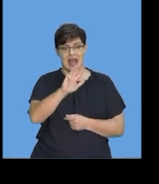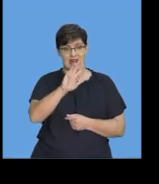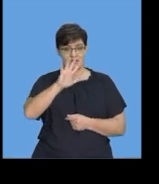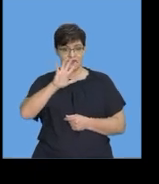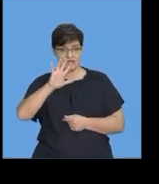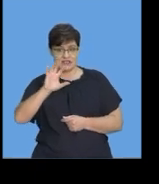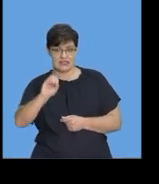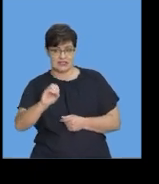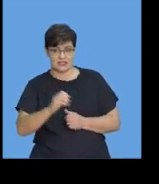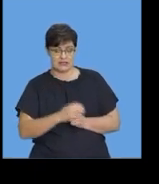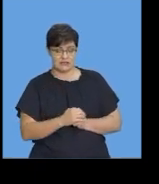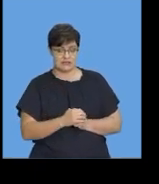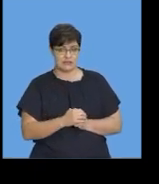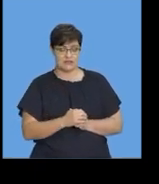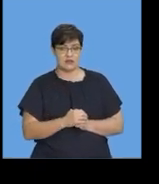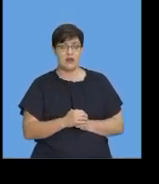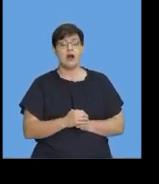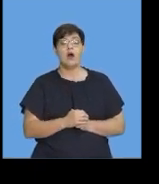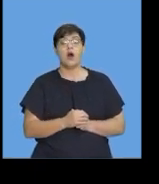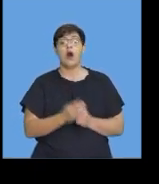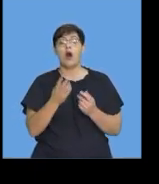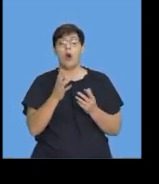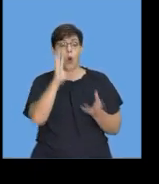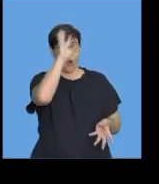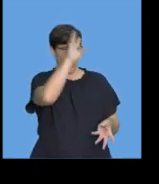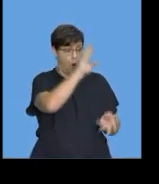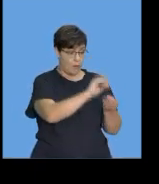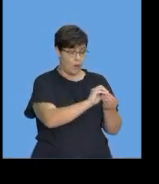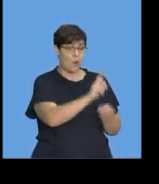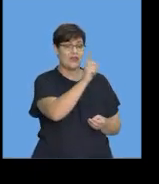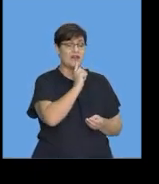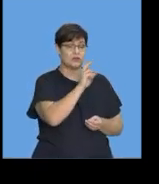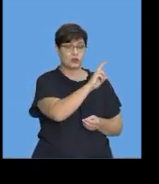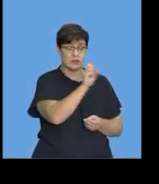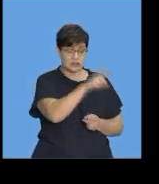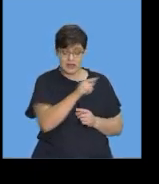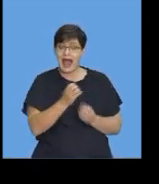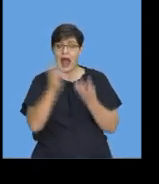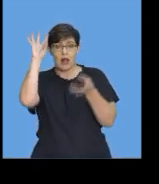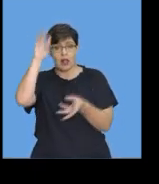1,950, and the rand value of those units was